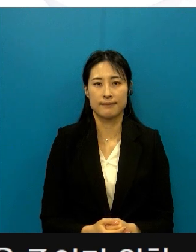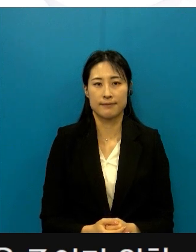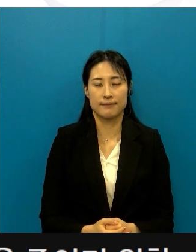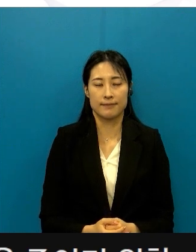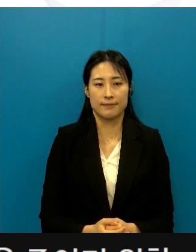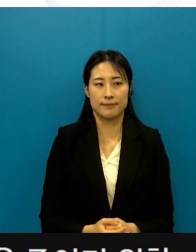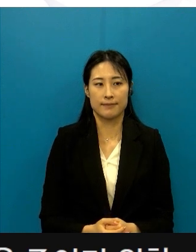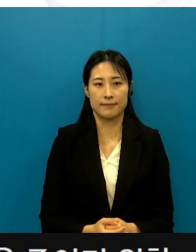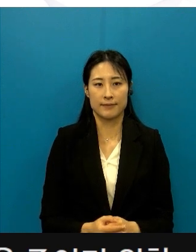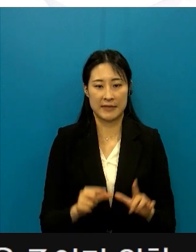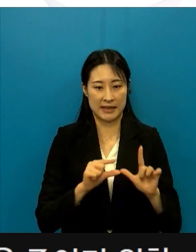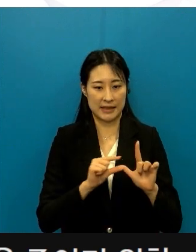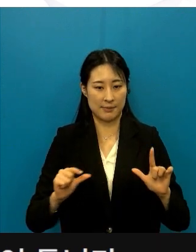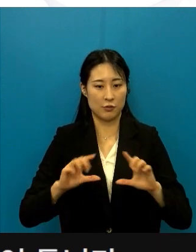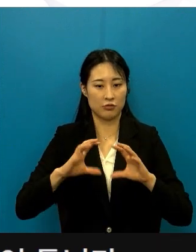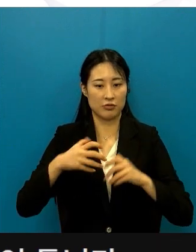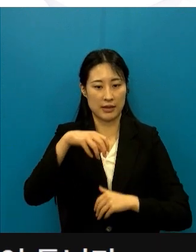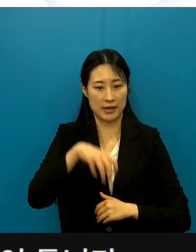legalization